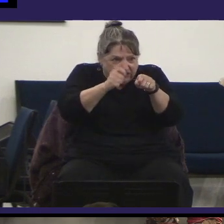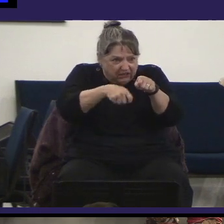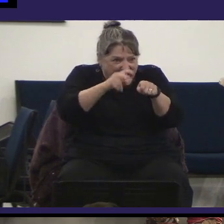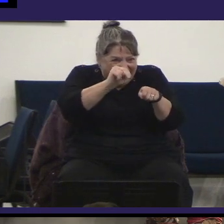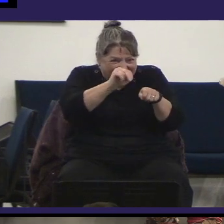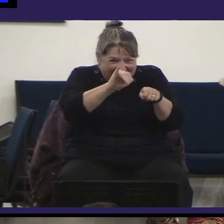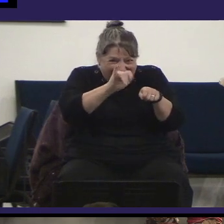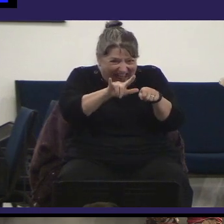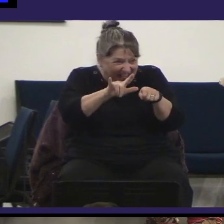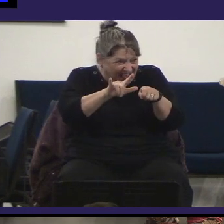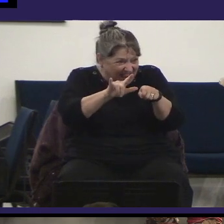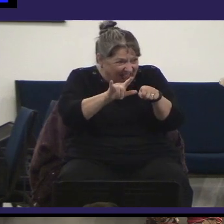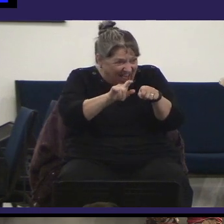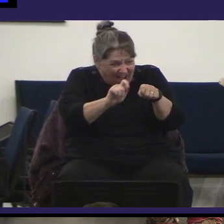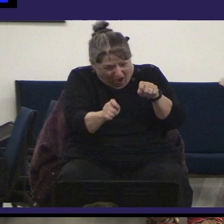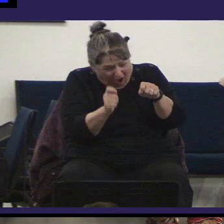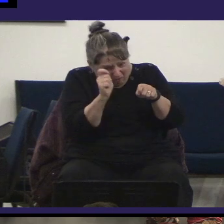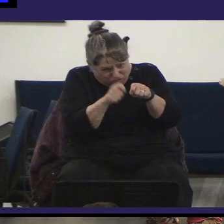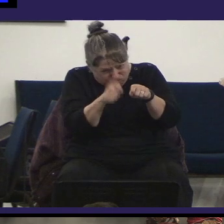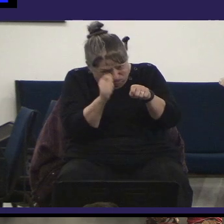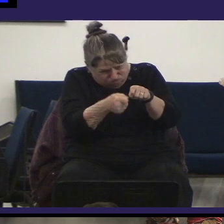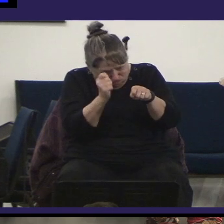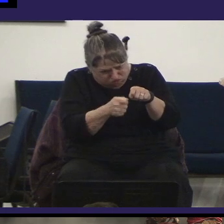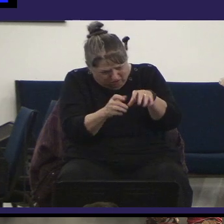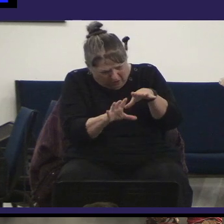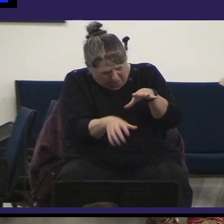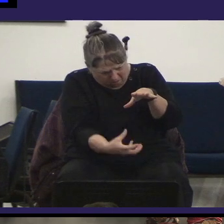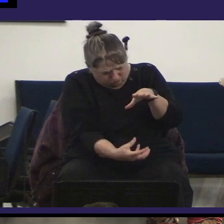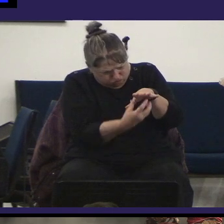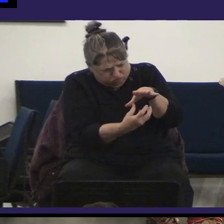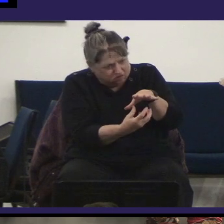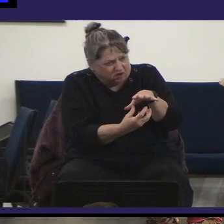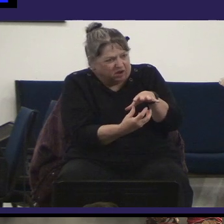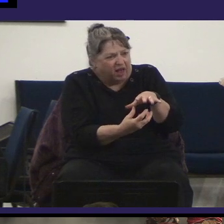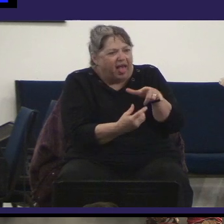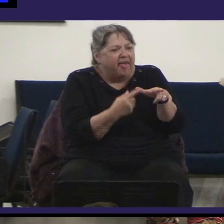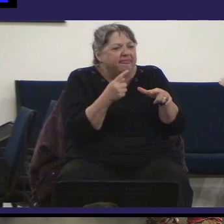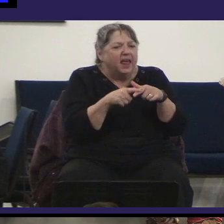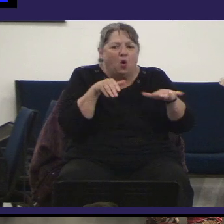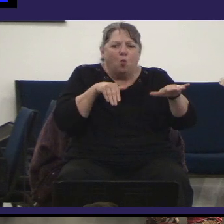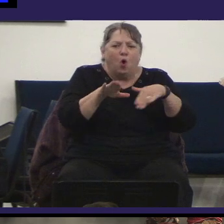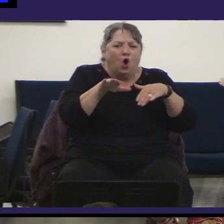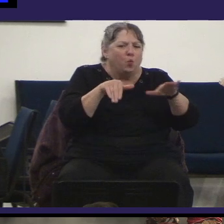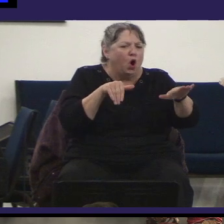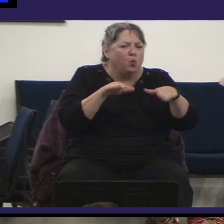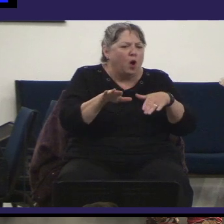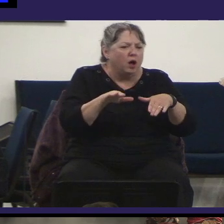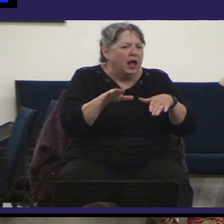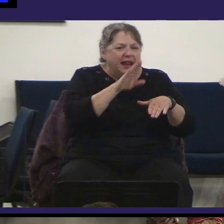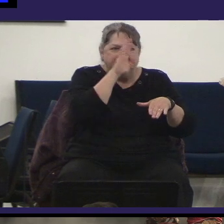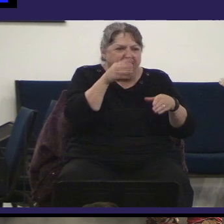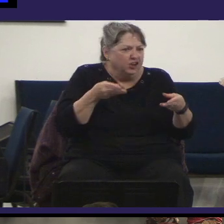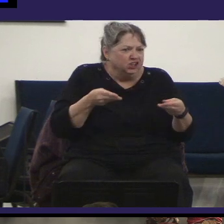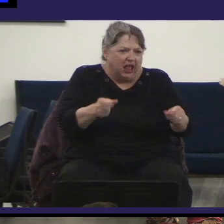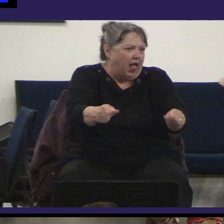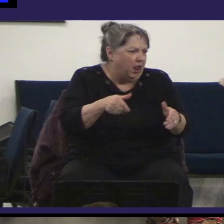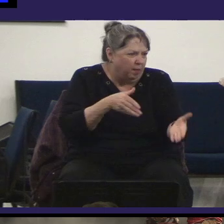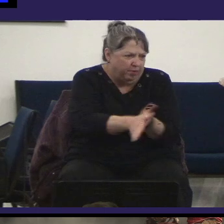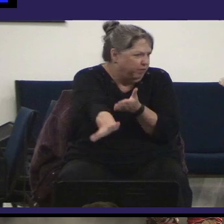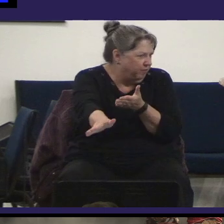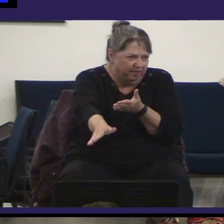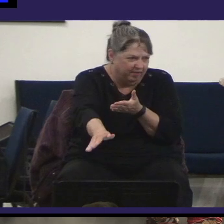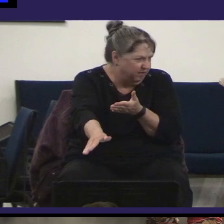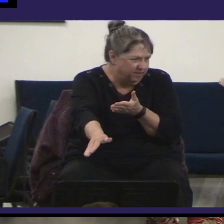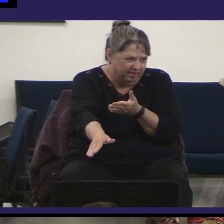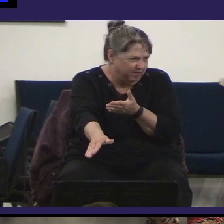was always well-grounded. Paul's spiritual lesson is that the gospel is peace strapped